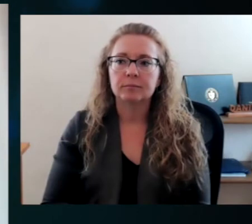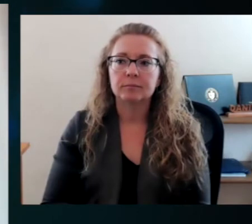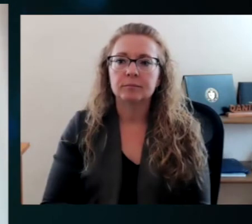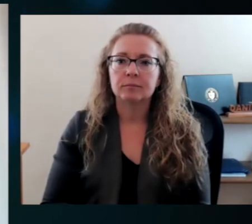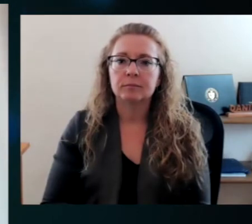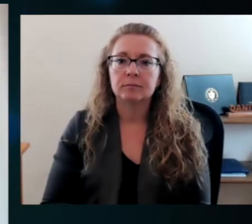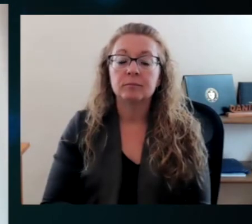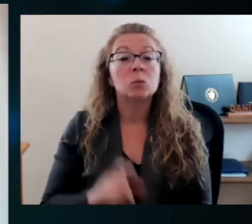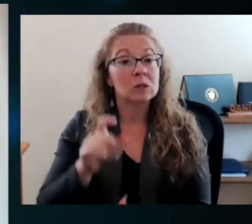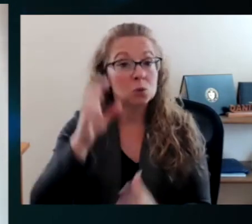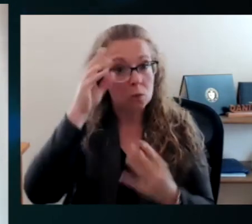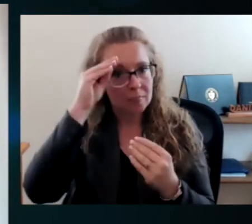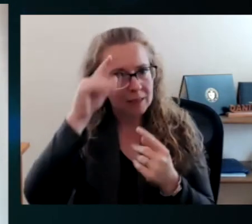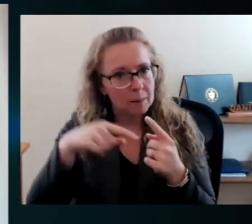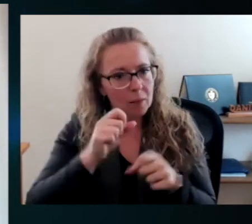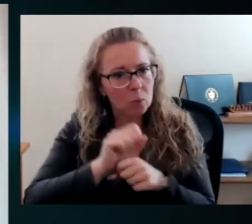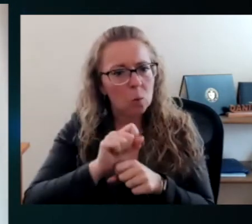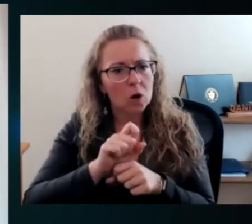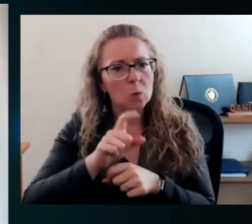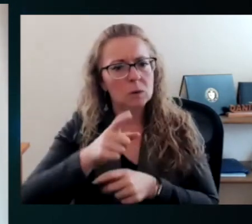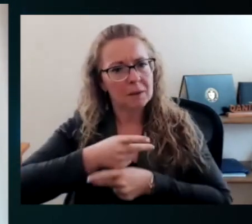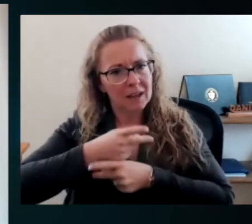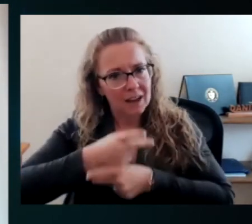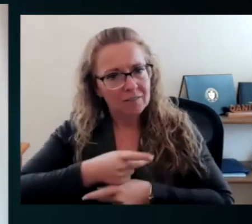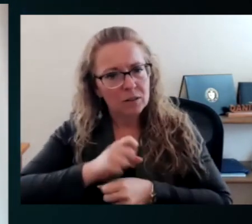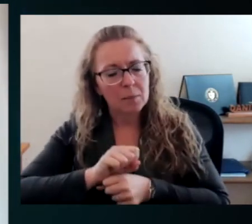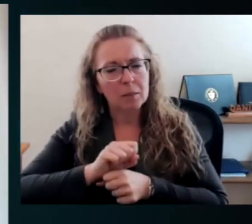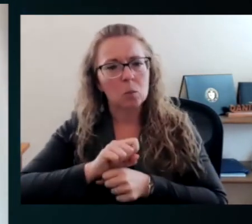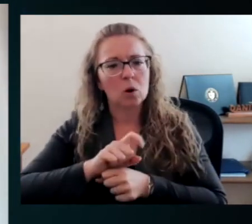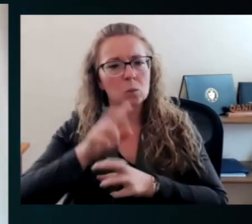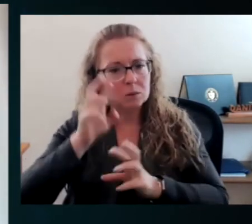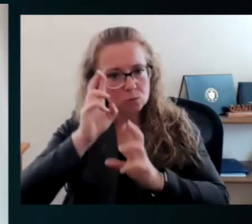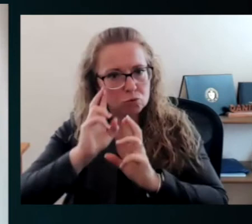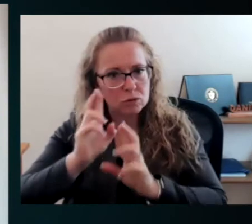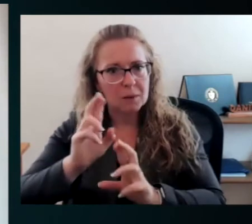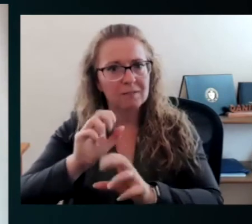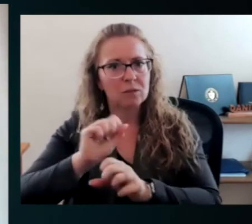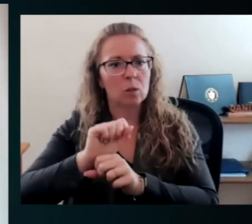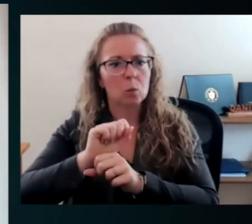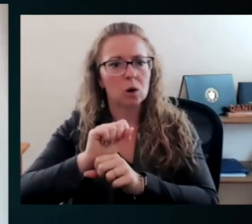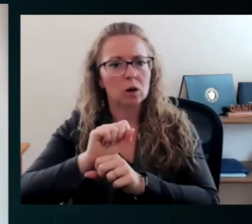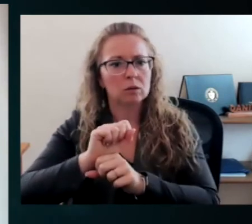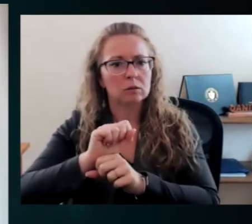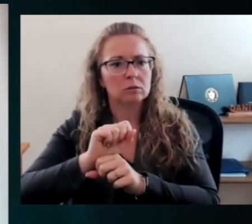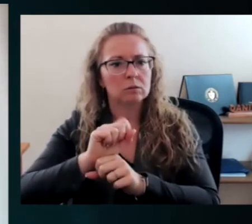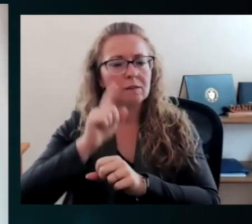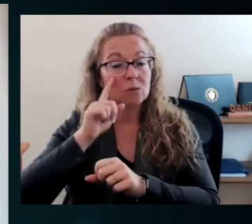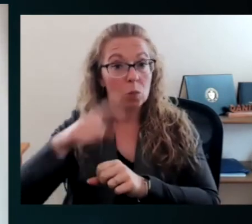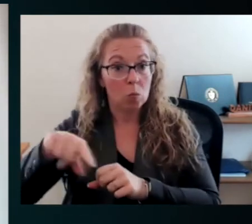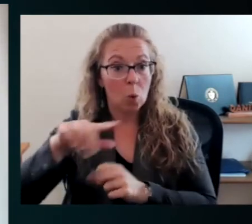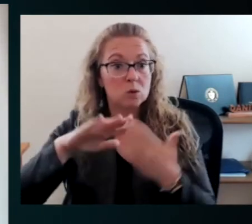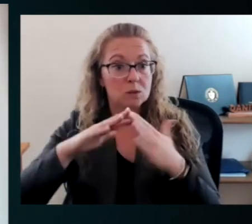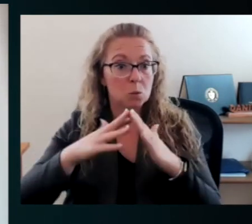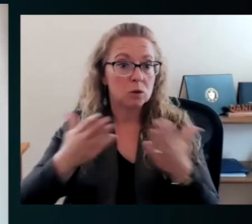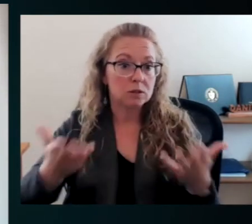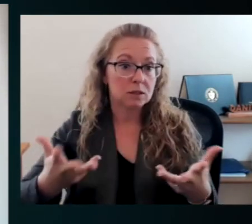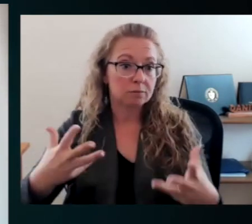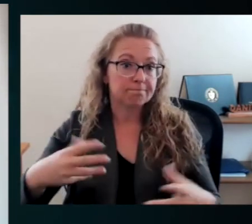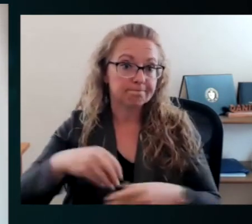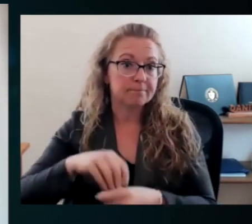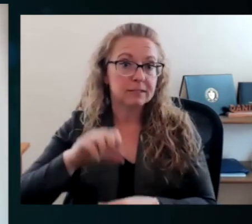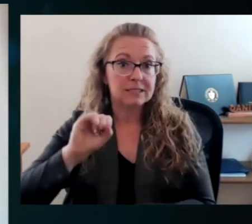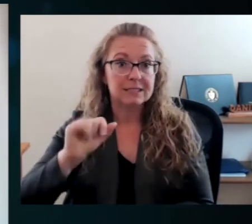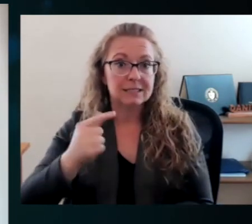rigorously, carefully, respectfully to a lot of the communities that make up SIGCHI. In terms of